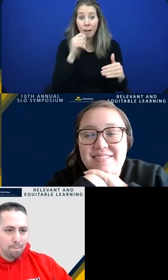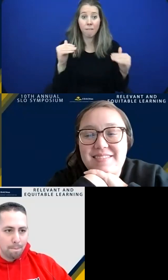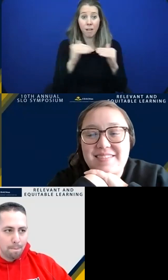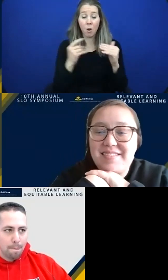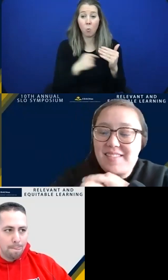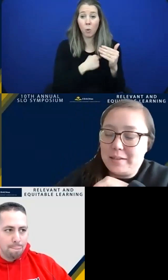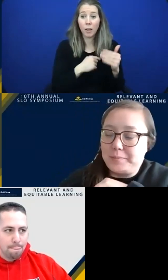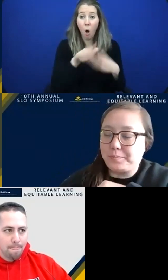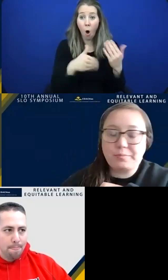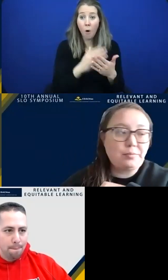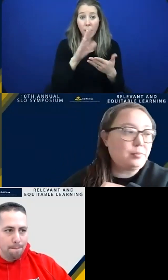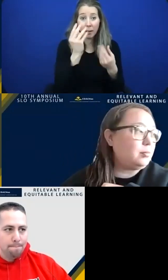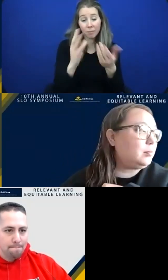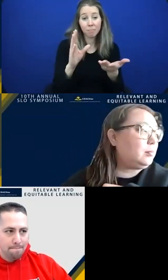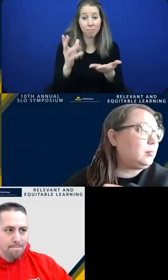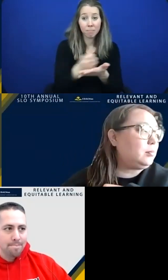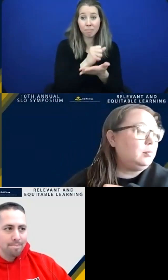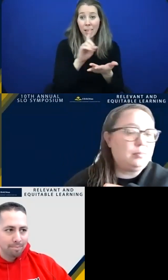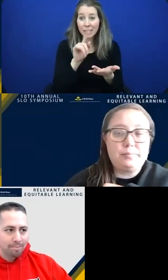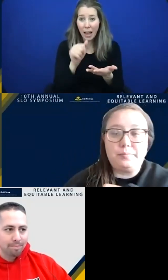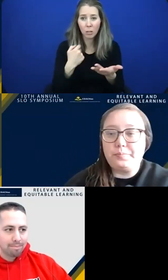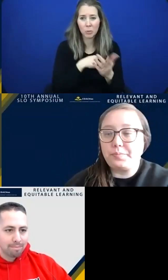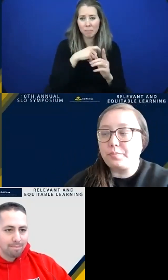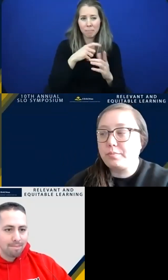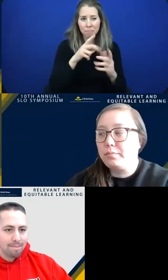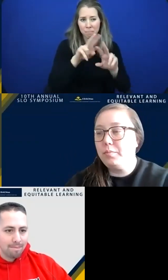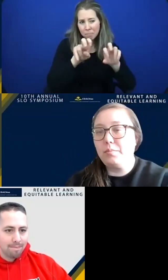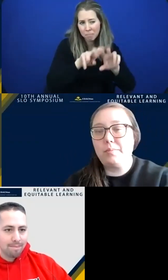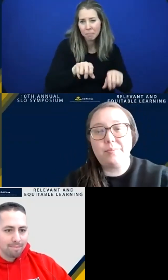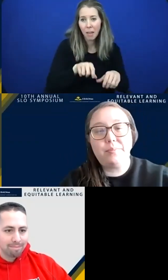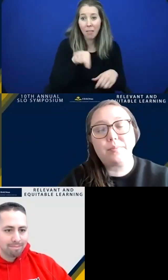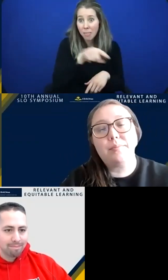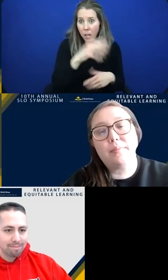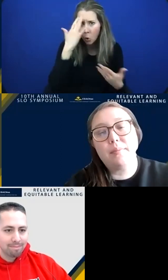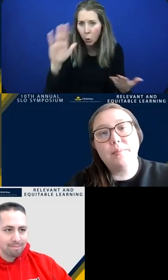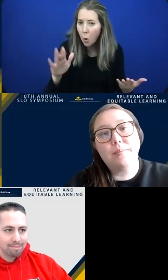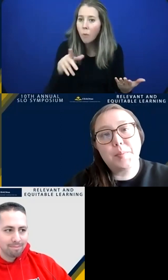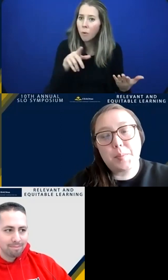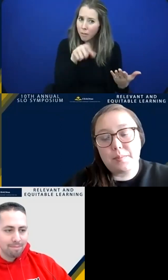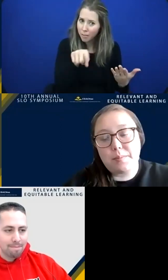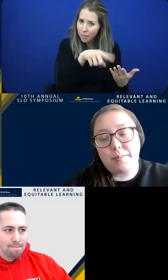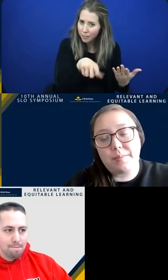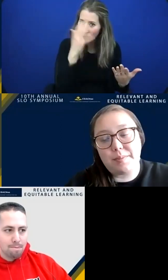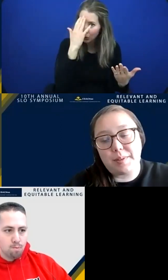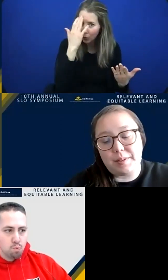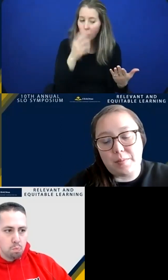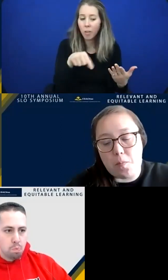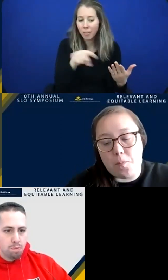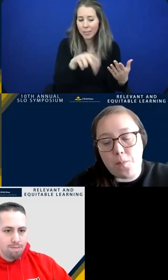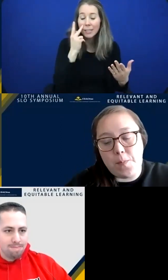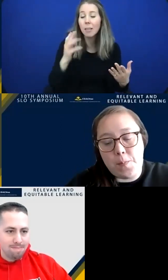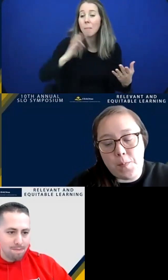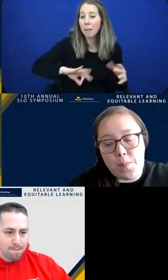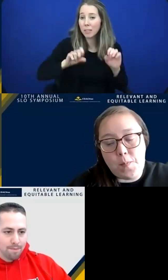harvesting all of their data and using all this information without them knowing and without them seeing the benefits of that and hearing